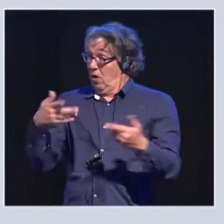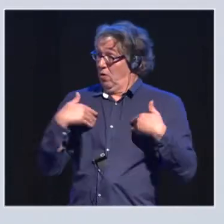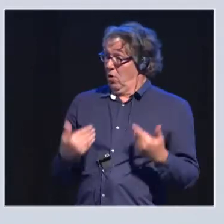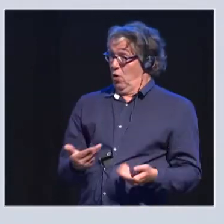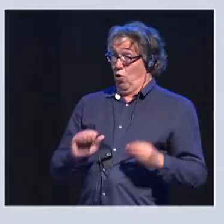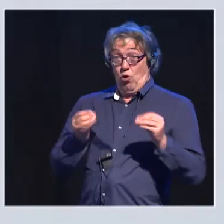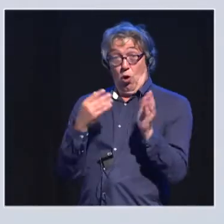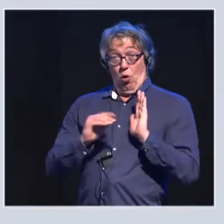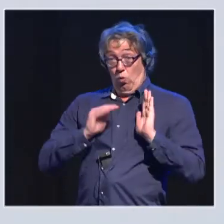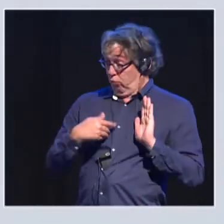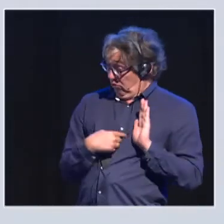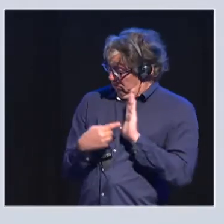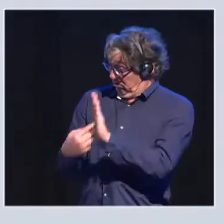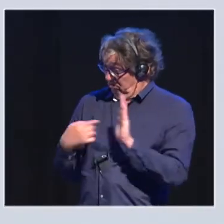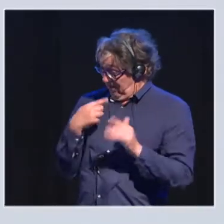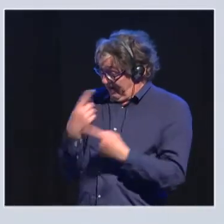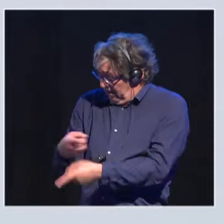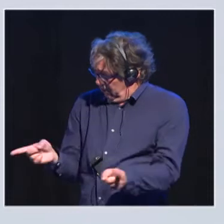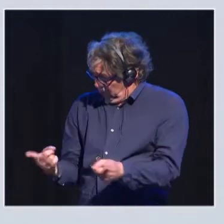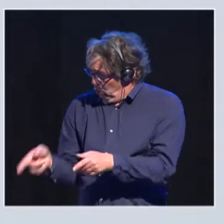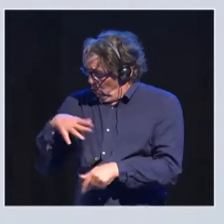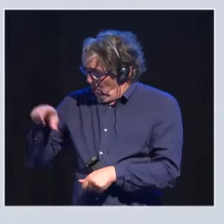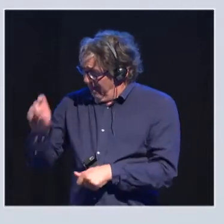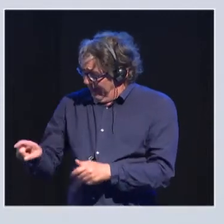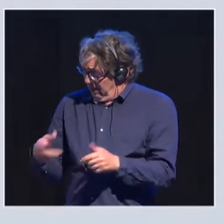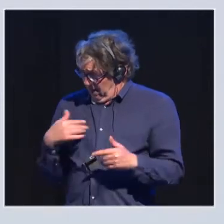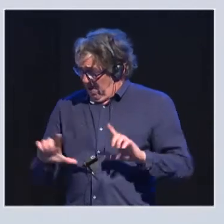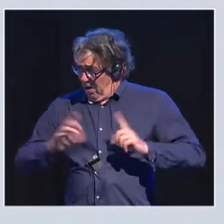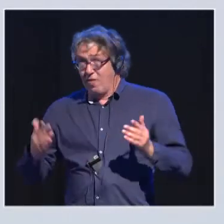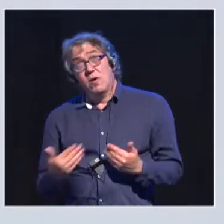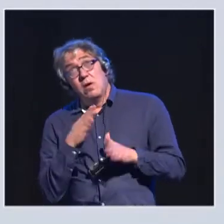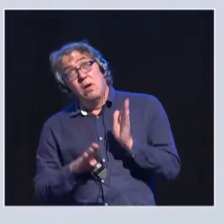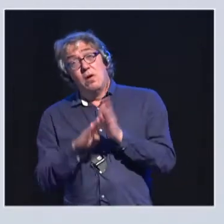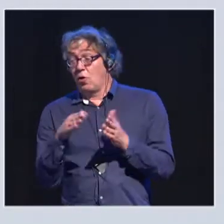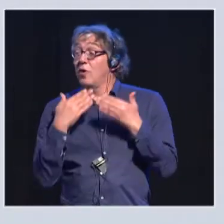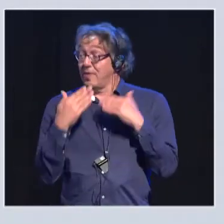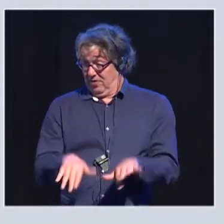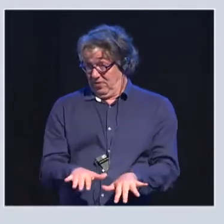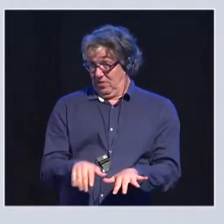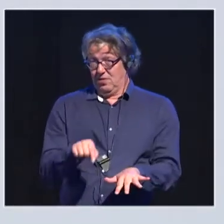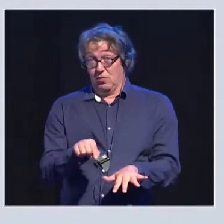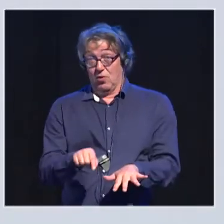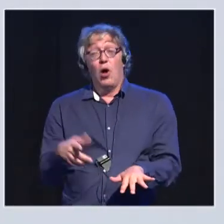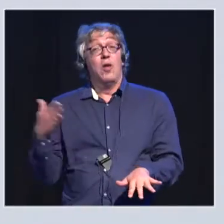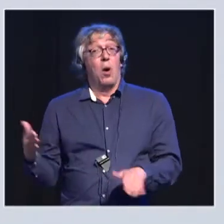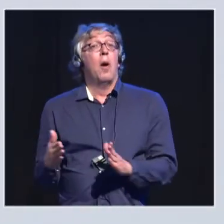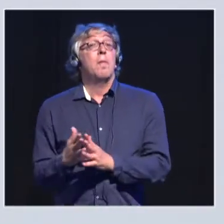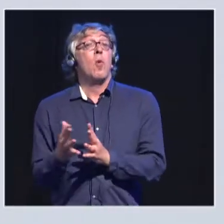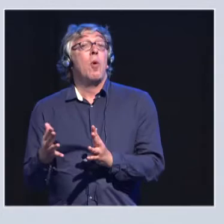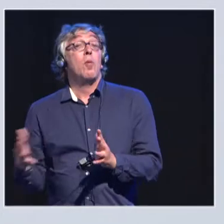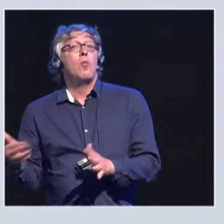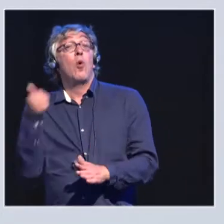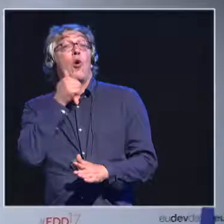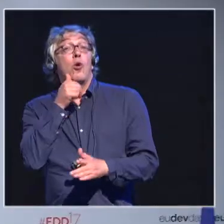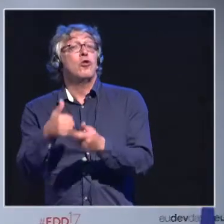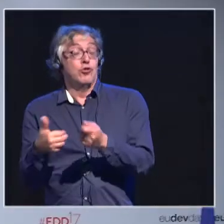this is something you need, this is how it's improving my life, you see a lot of young girls moving into the STEM field. So this is how I do it.